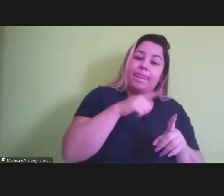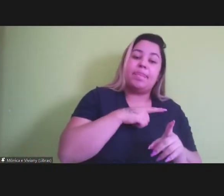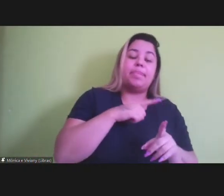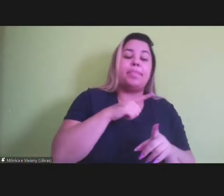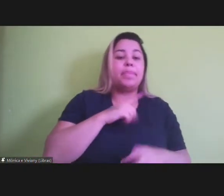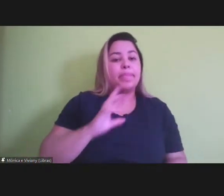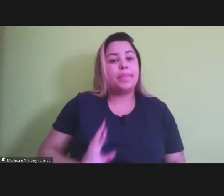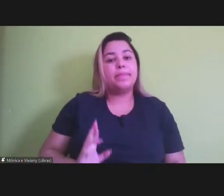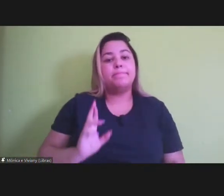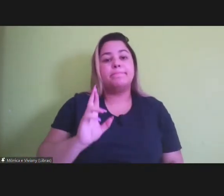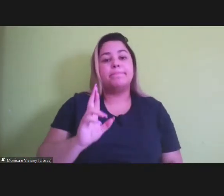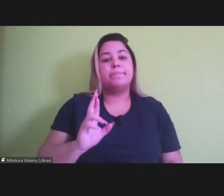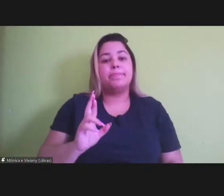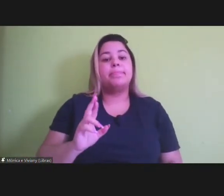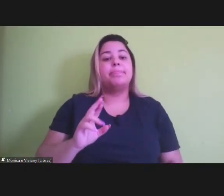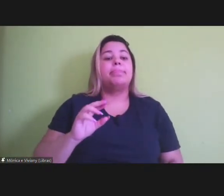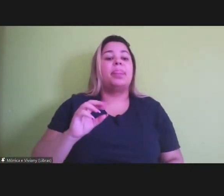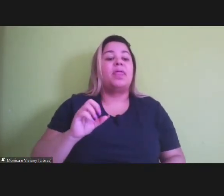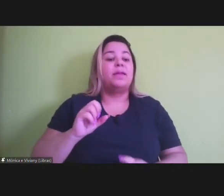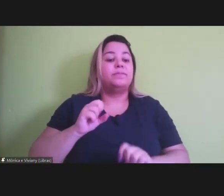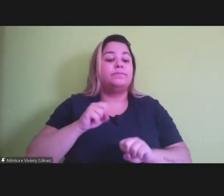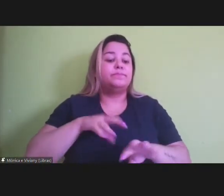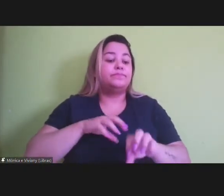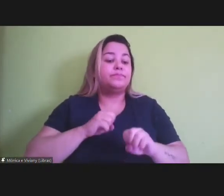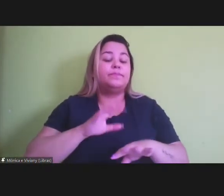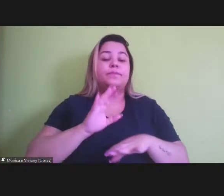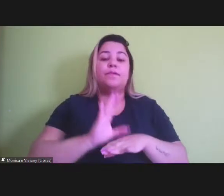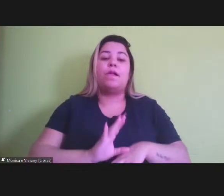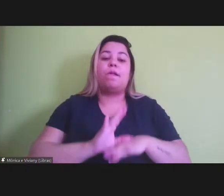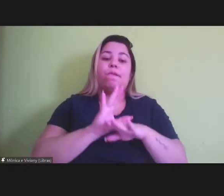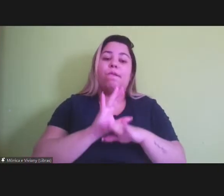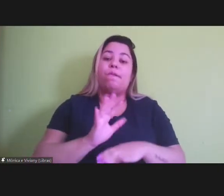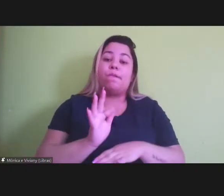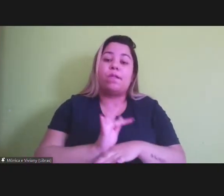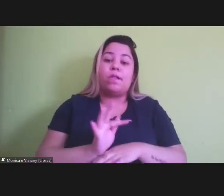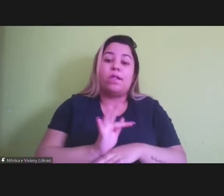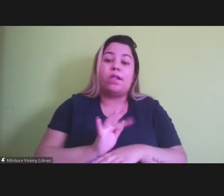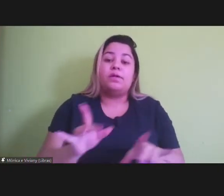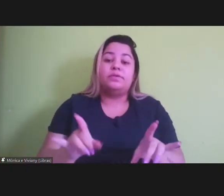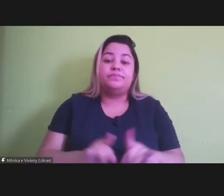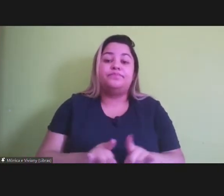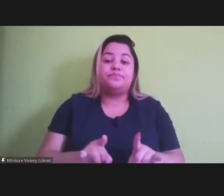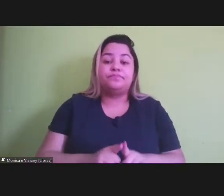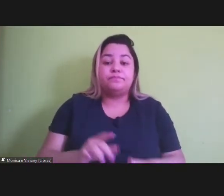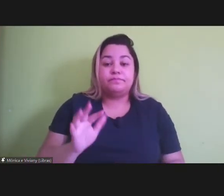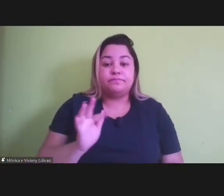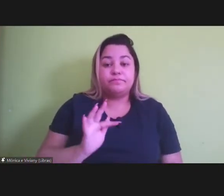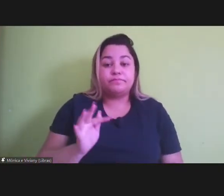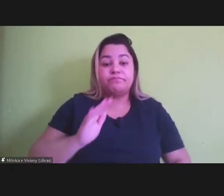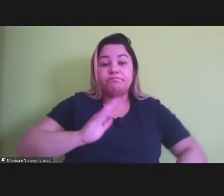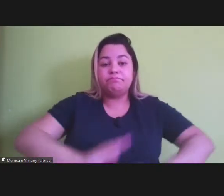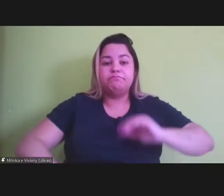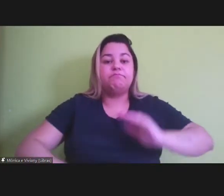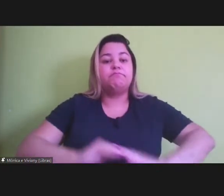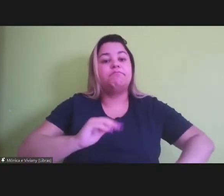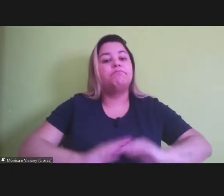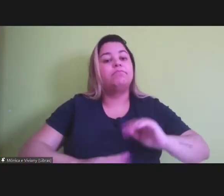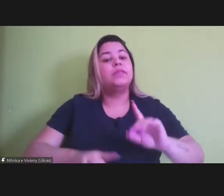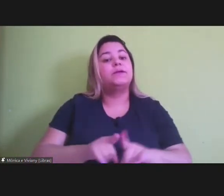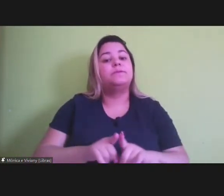by representatives from associations, teaching associations, federal councils, professional